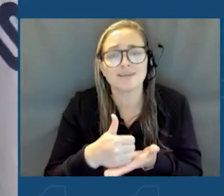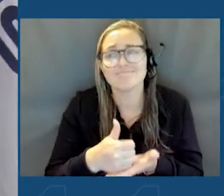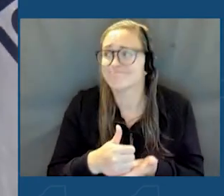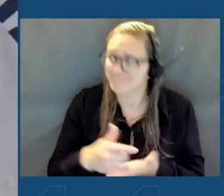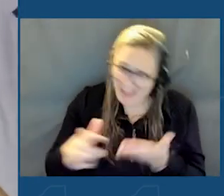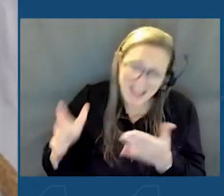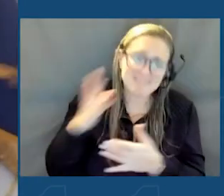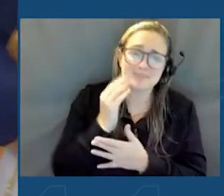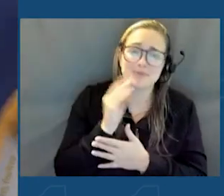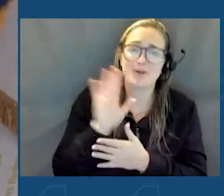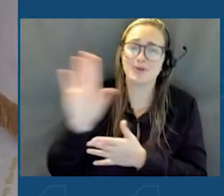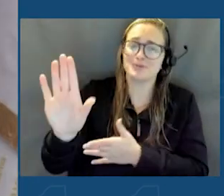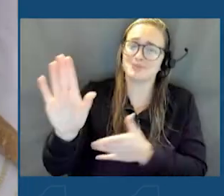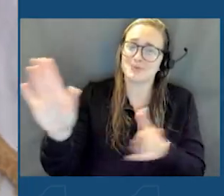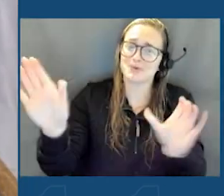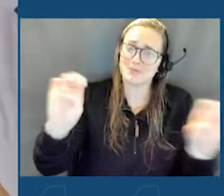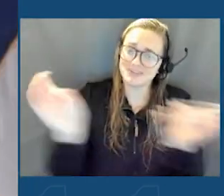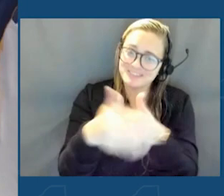room.